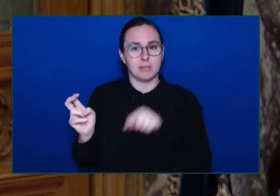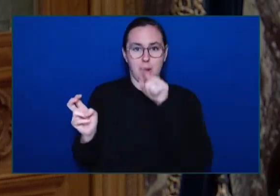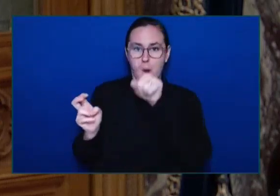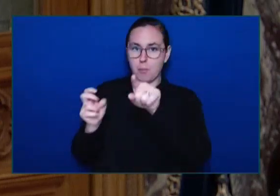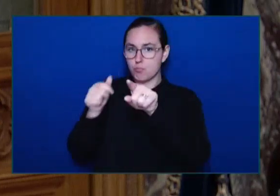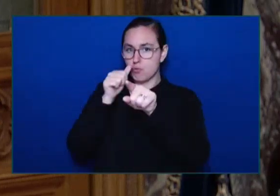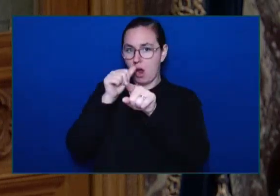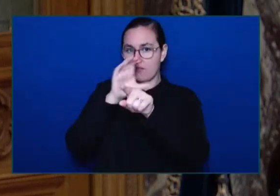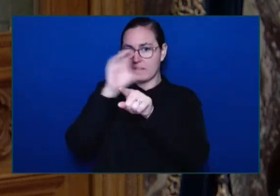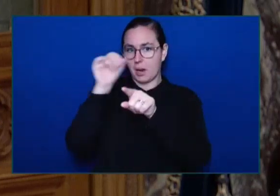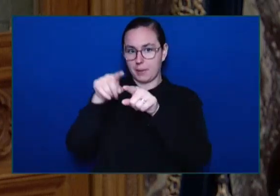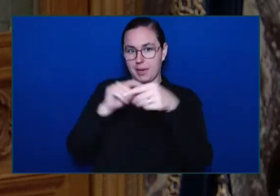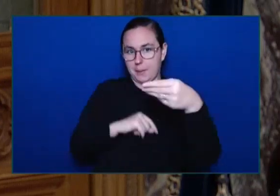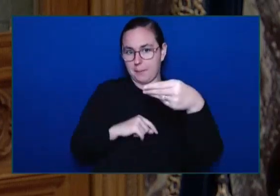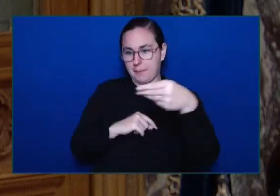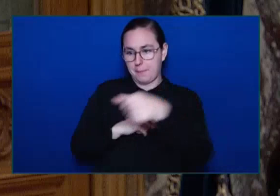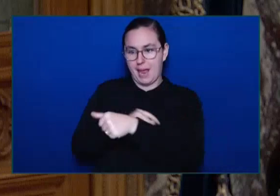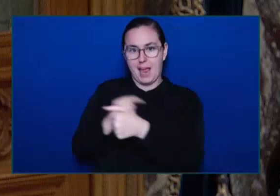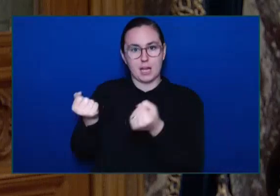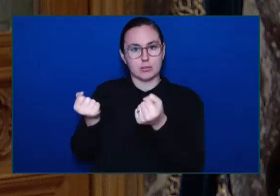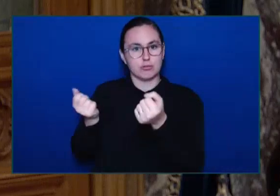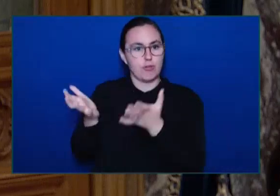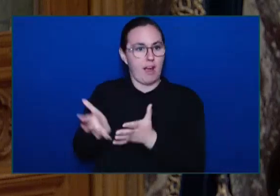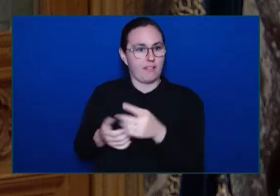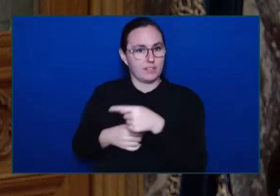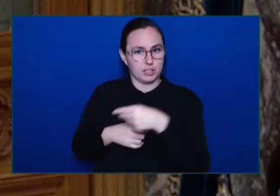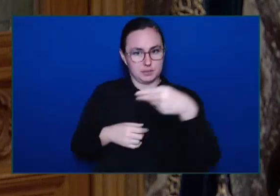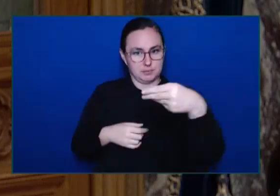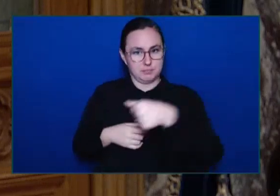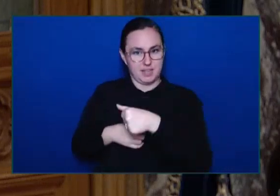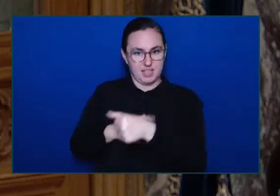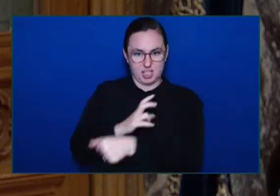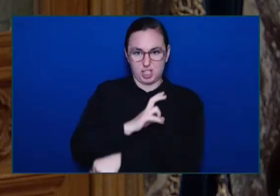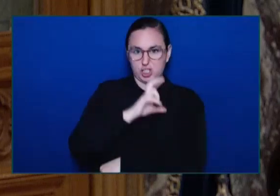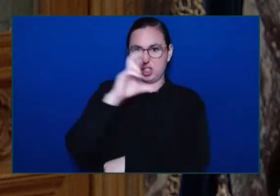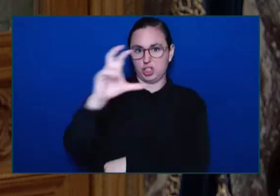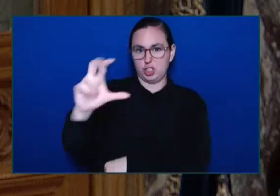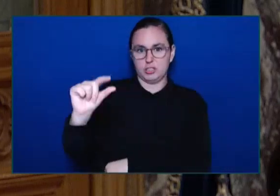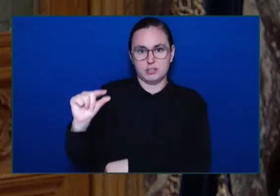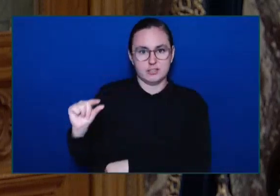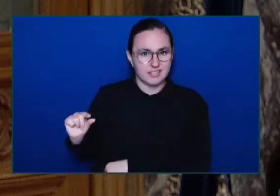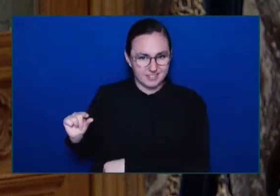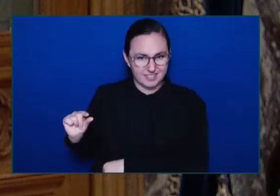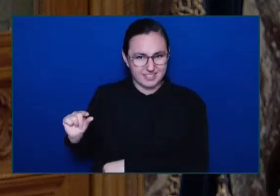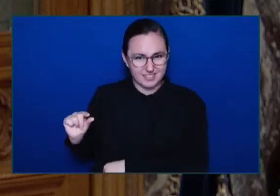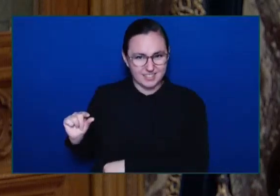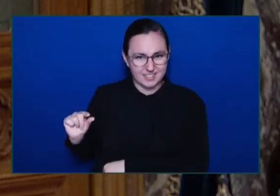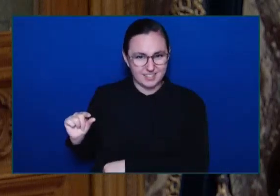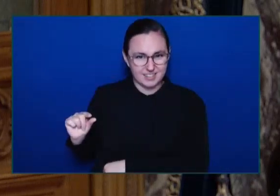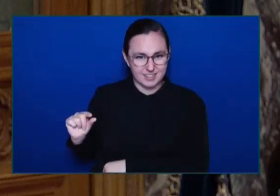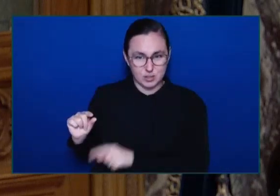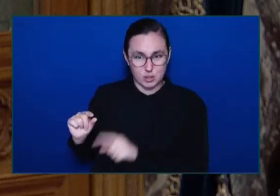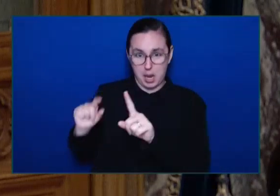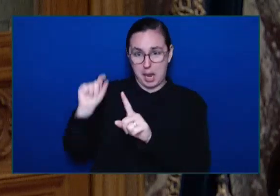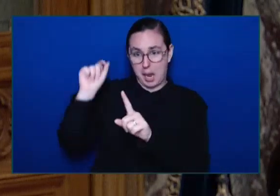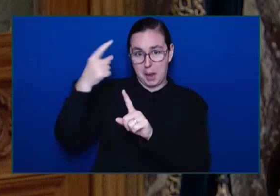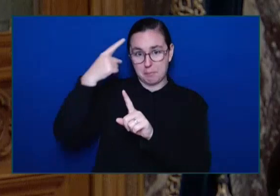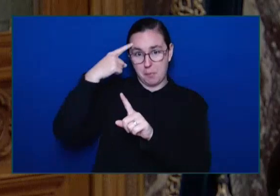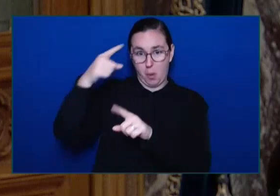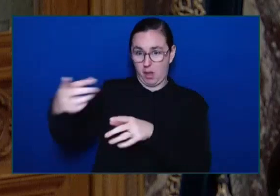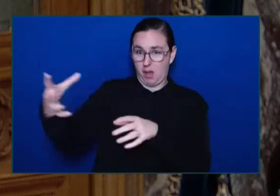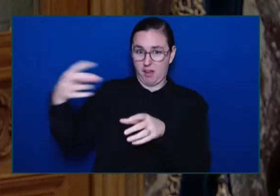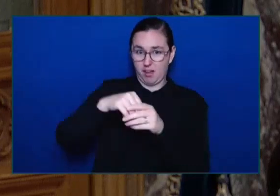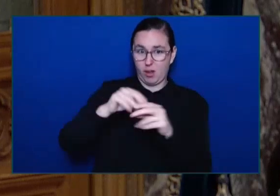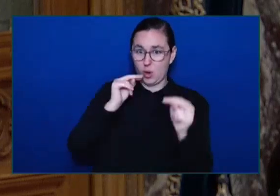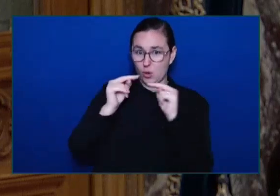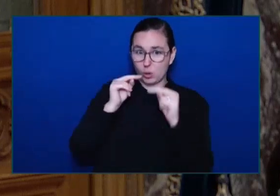employer hasn't stepped up to negotiate, and the government has remained silent. Public operations should be